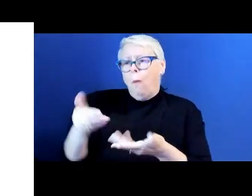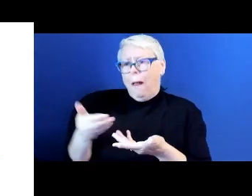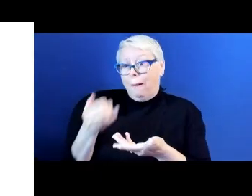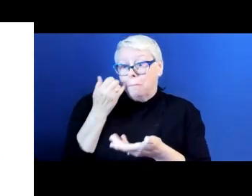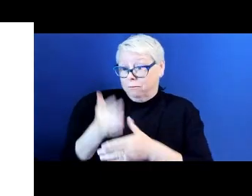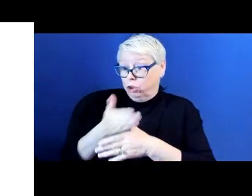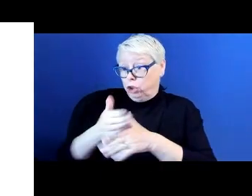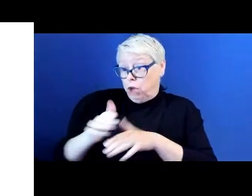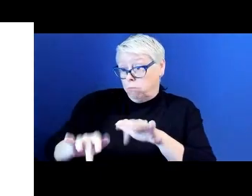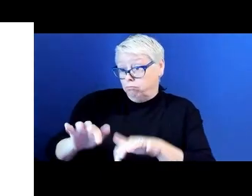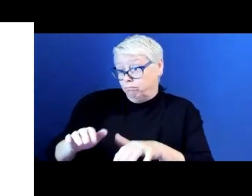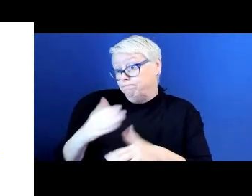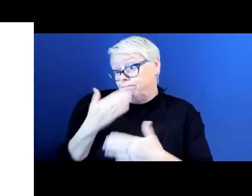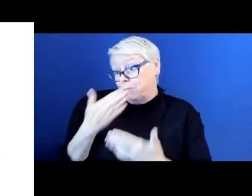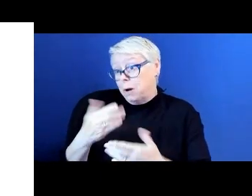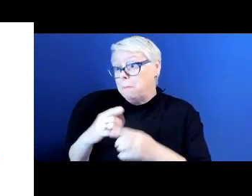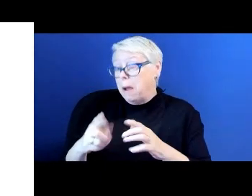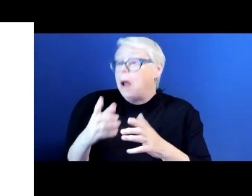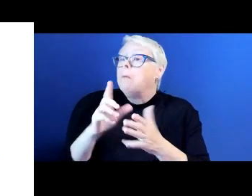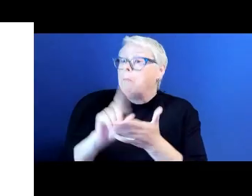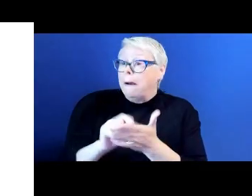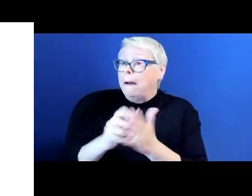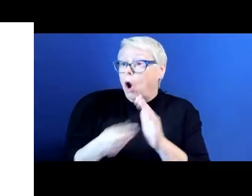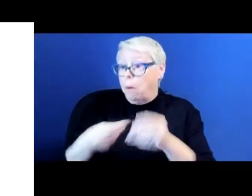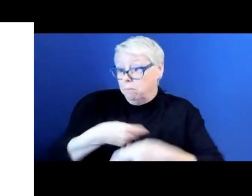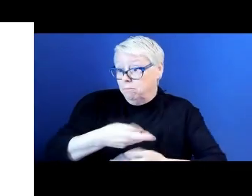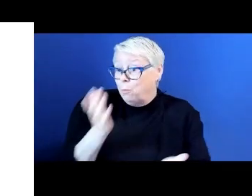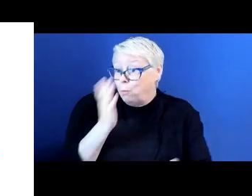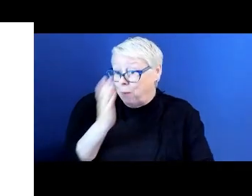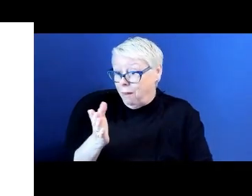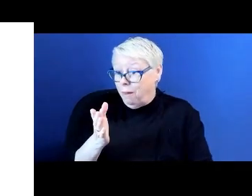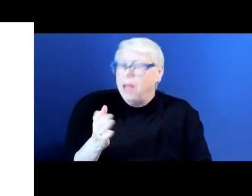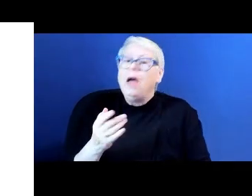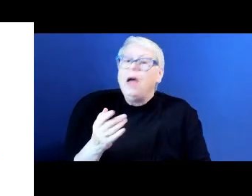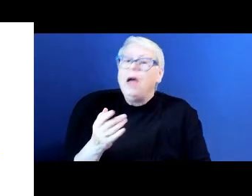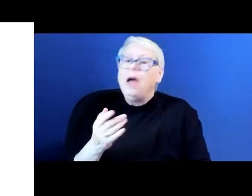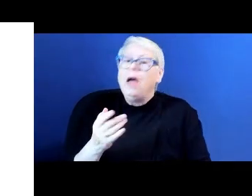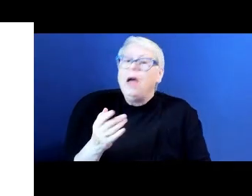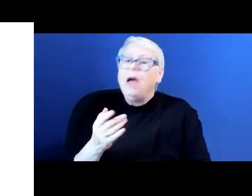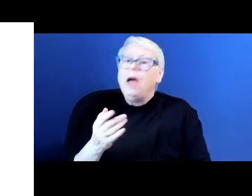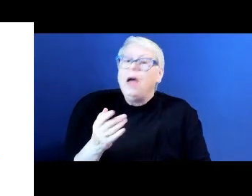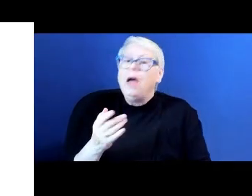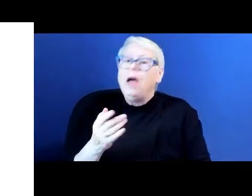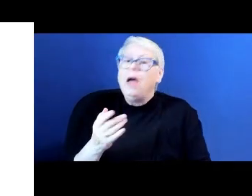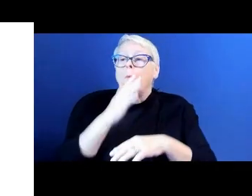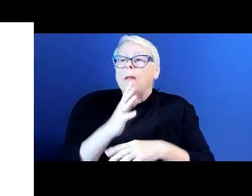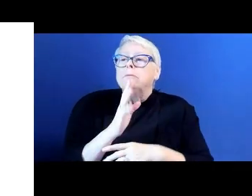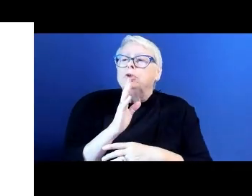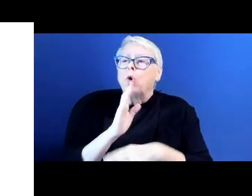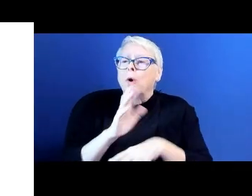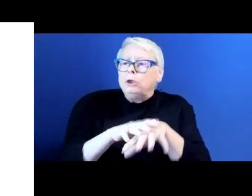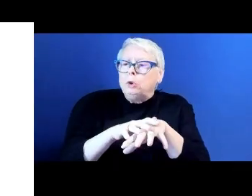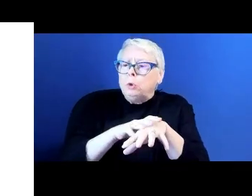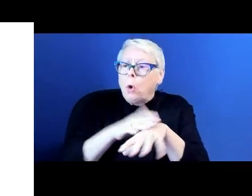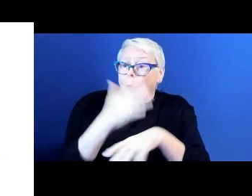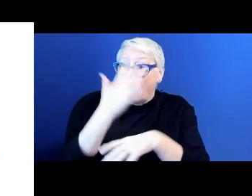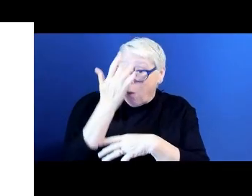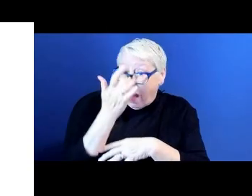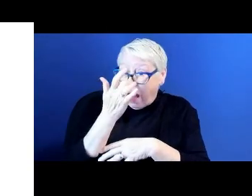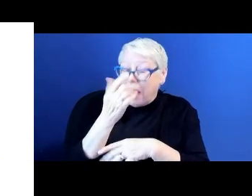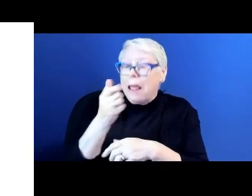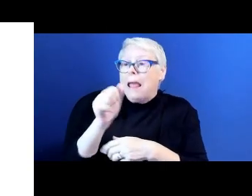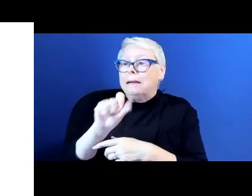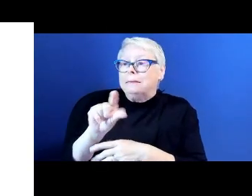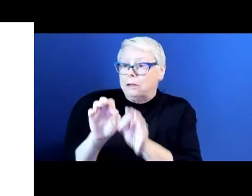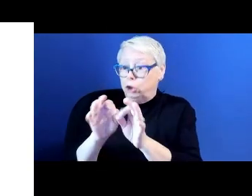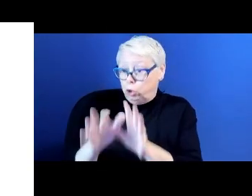to. And again, I will be speaking a little bit slower. We are having two interpreters today with us, Lisa